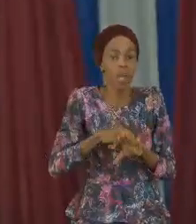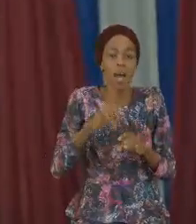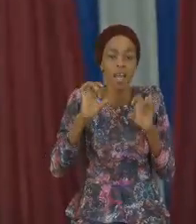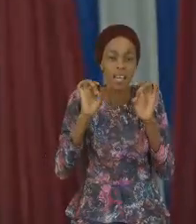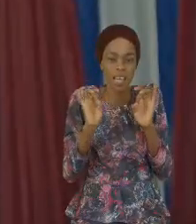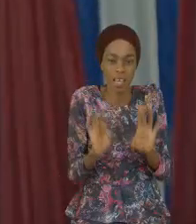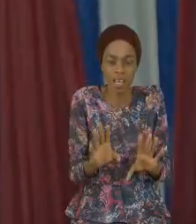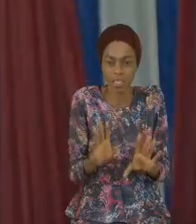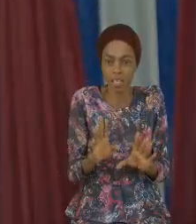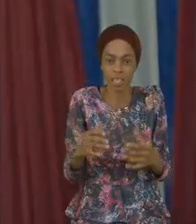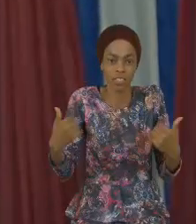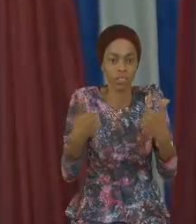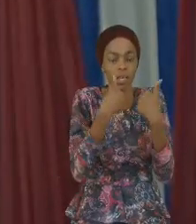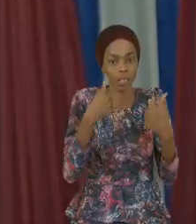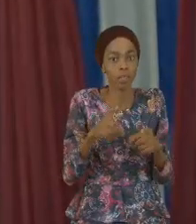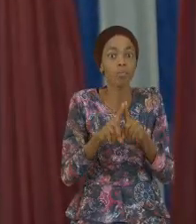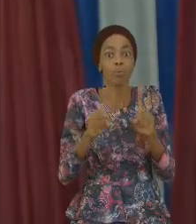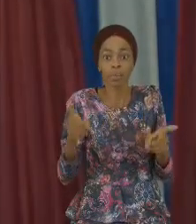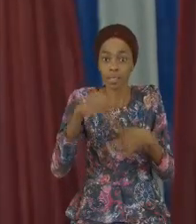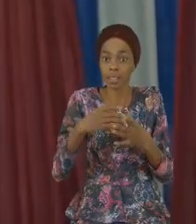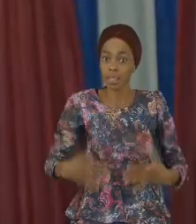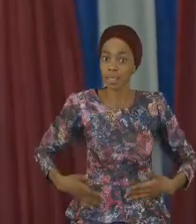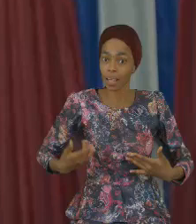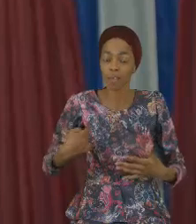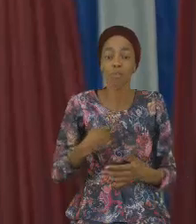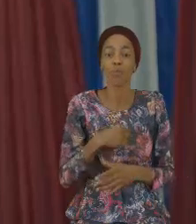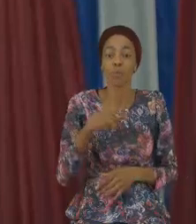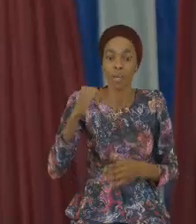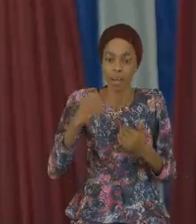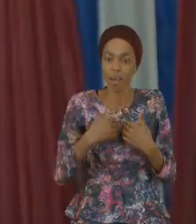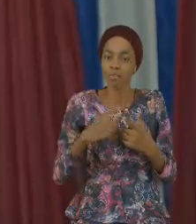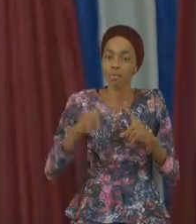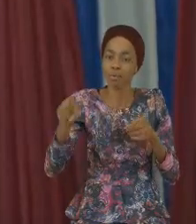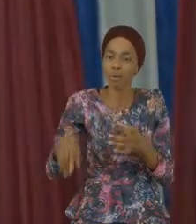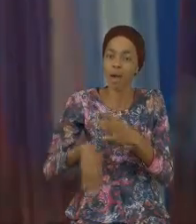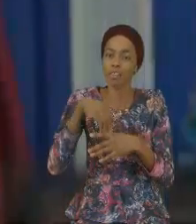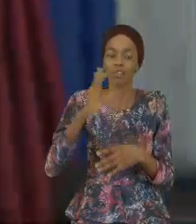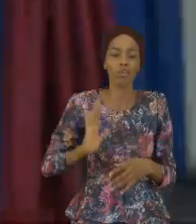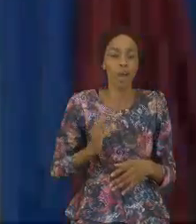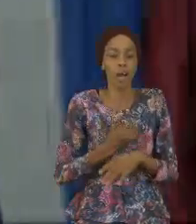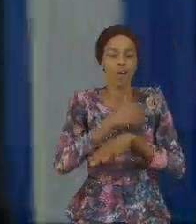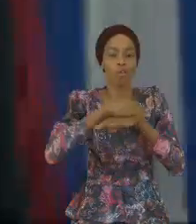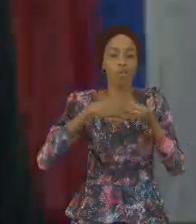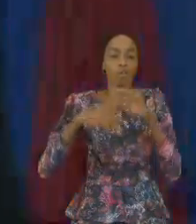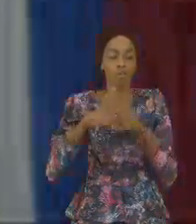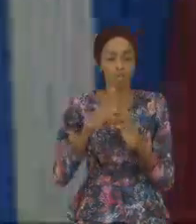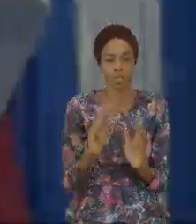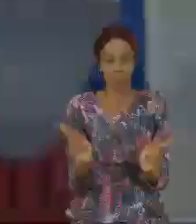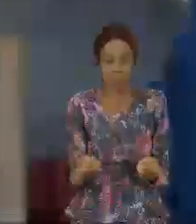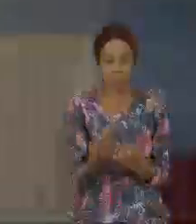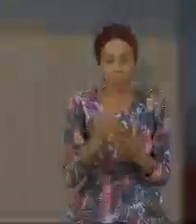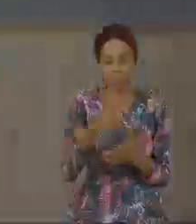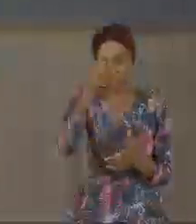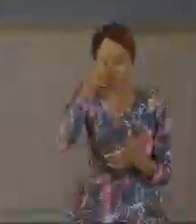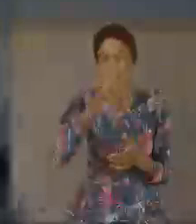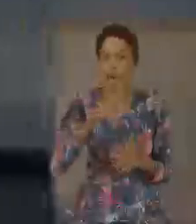life, we have to get out of our comfort zone in Egypt and go through the